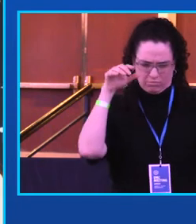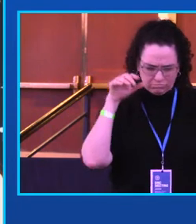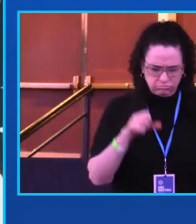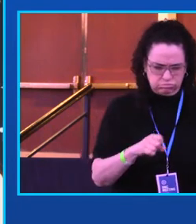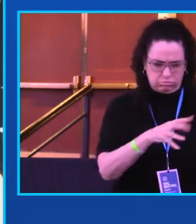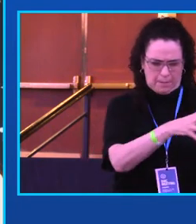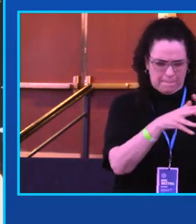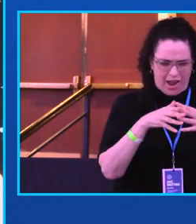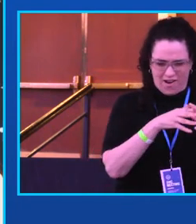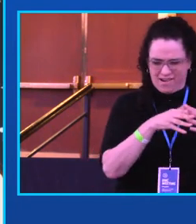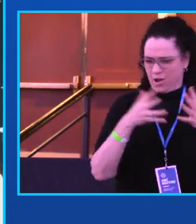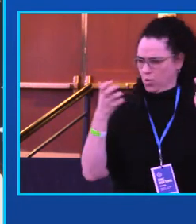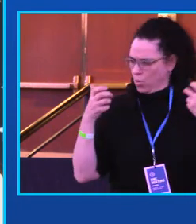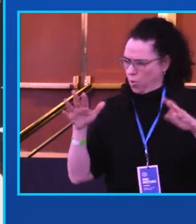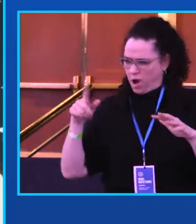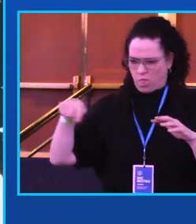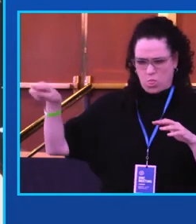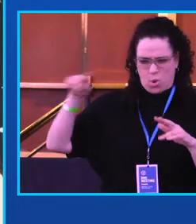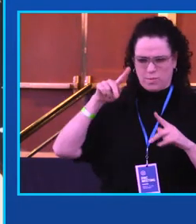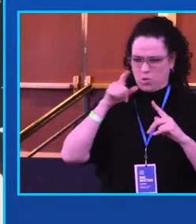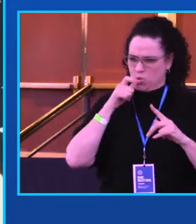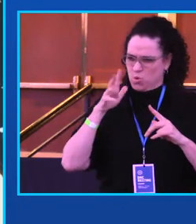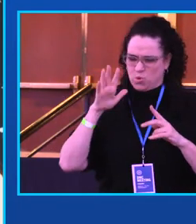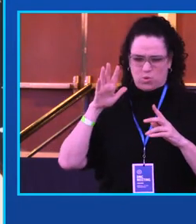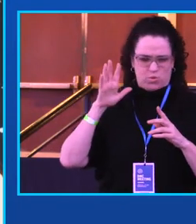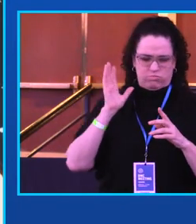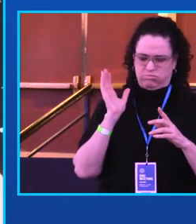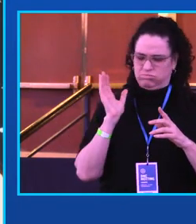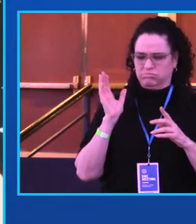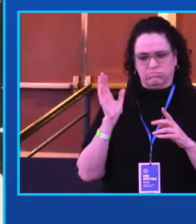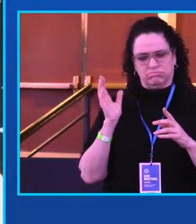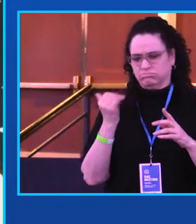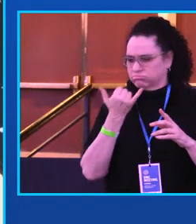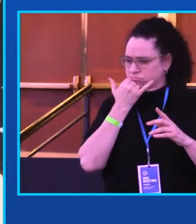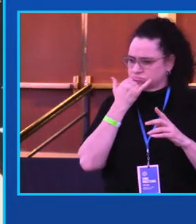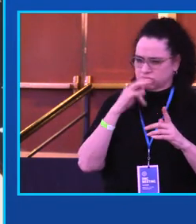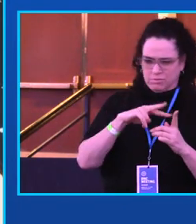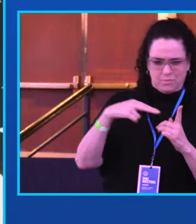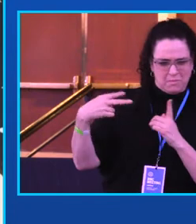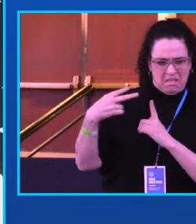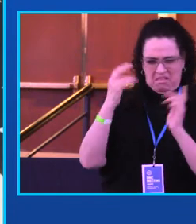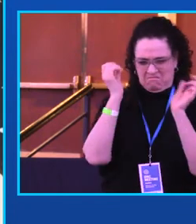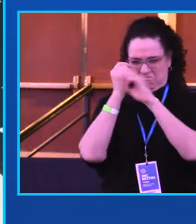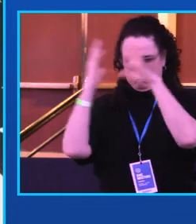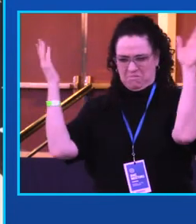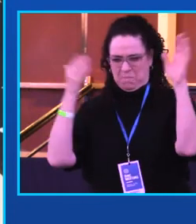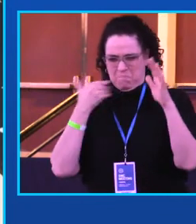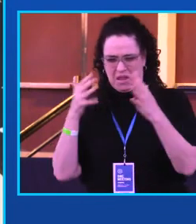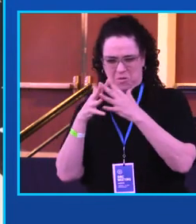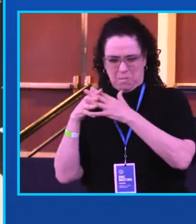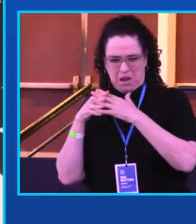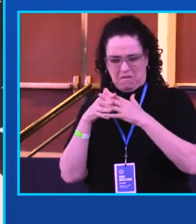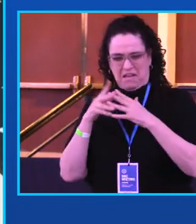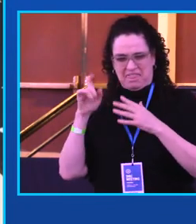of those whose skewed view of a better America excludes the majority of